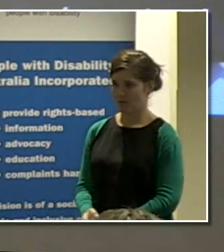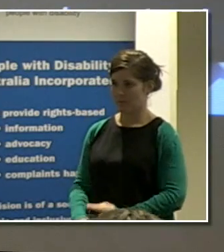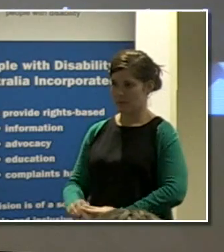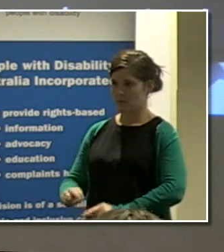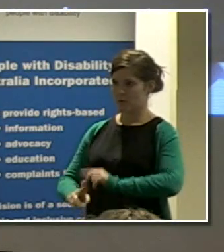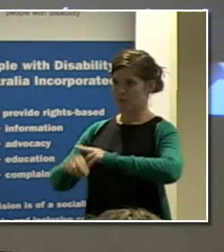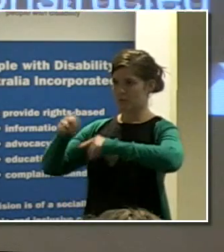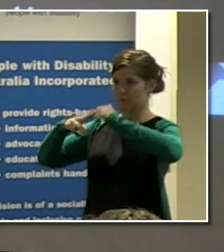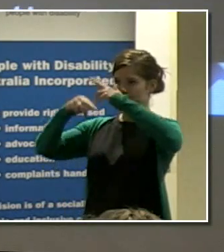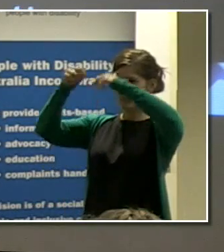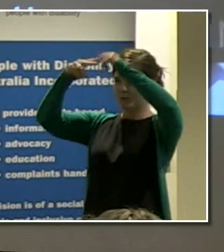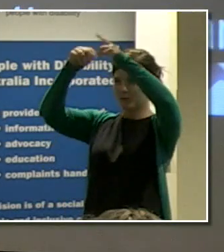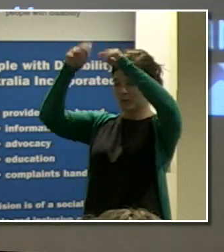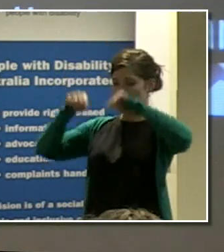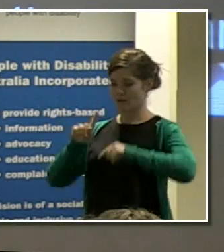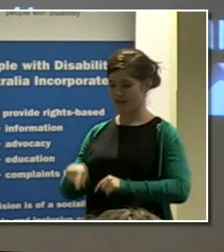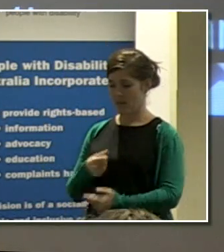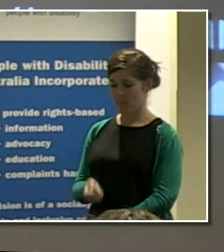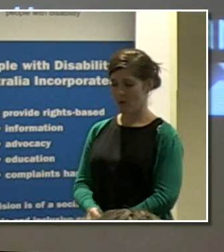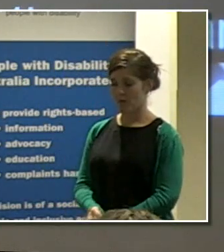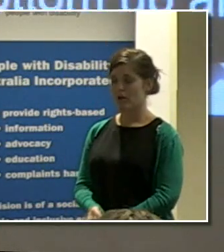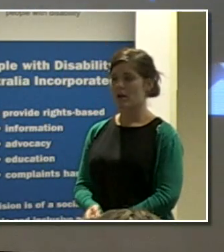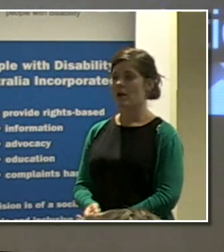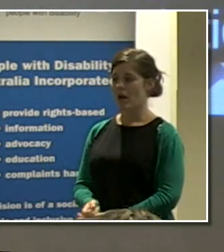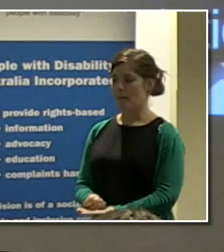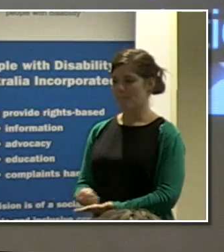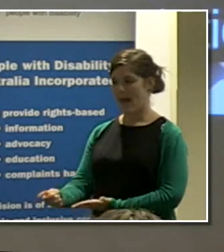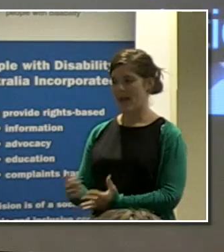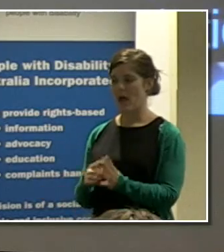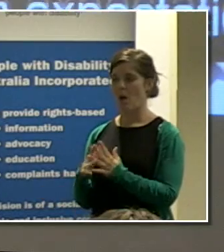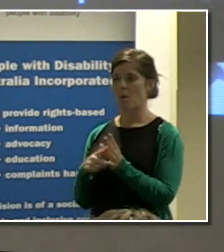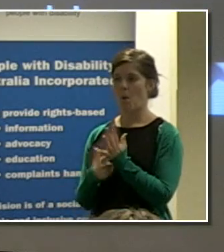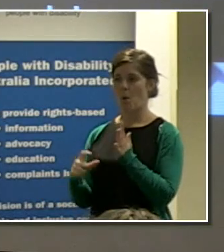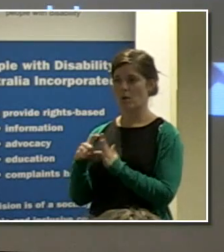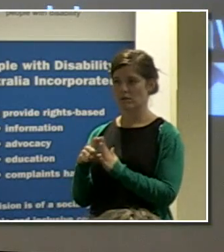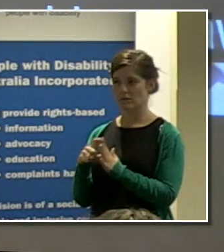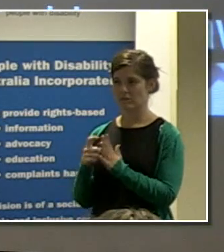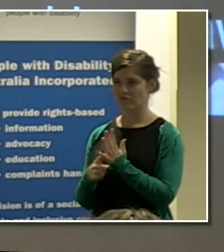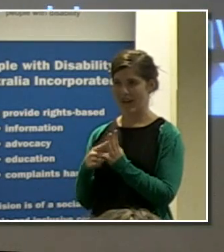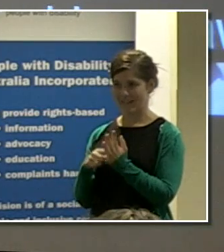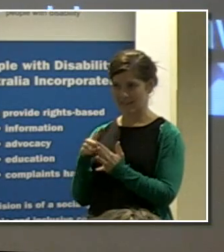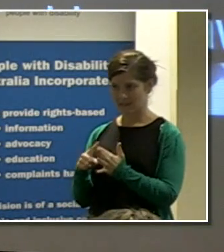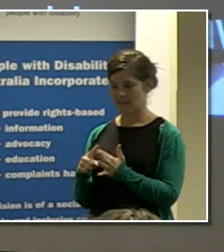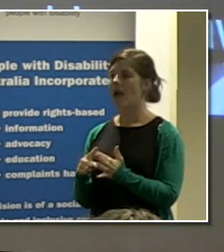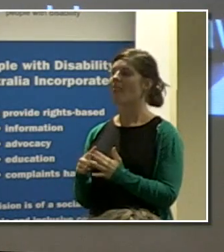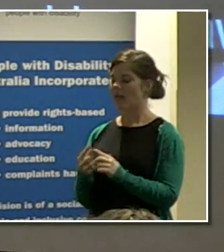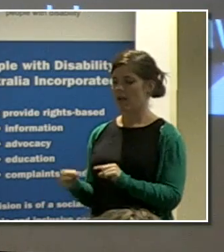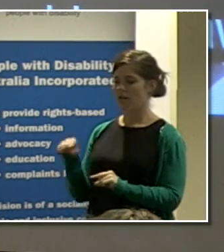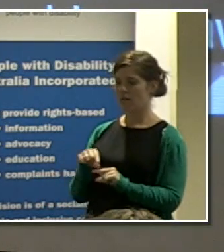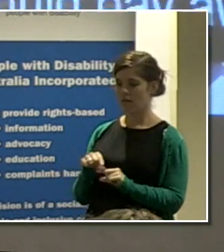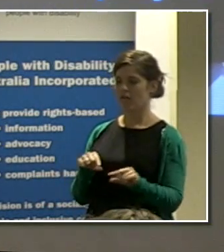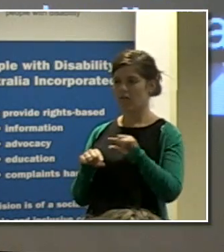an expectation that providers would pay at award rates, and then made allowances